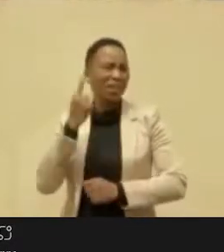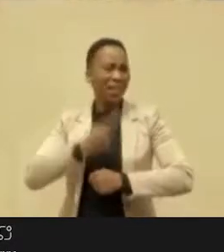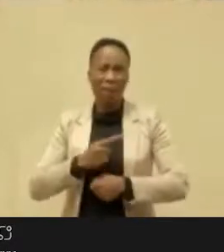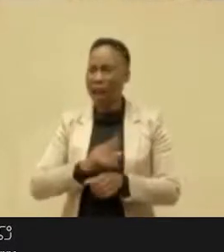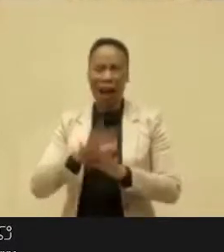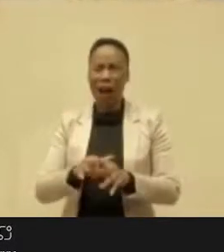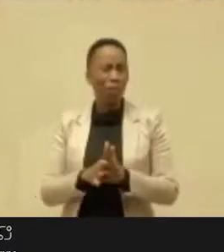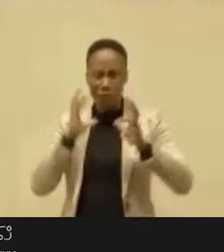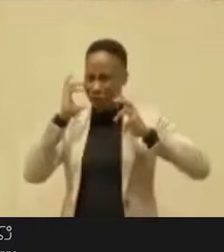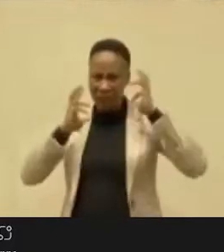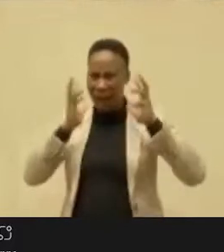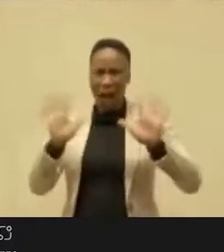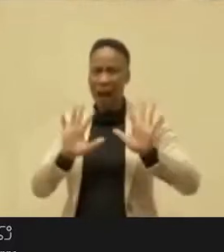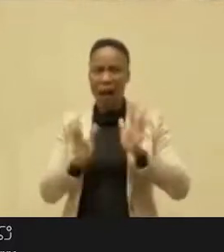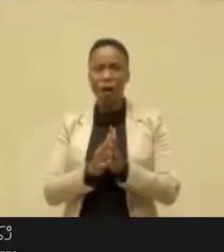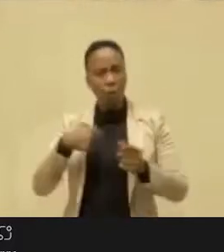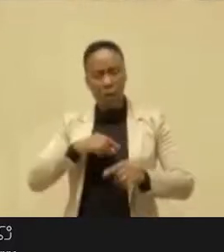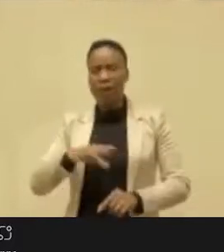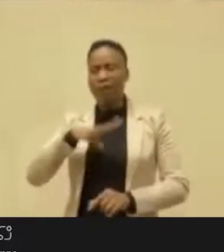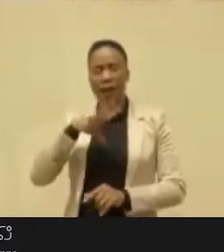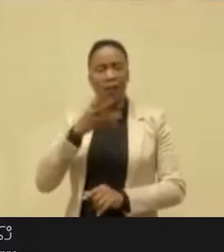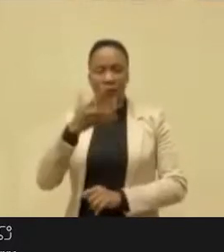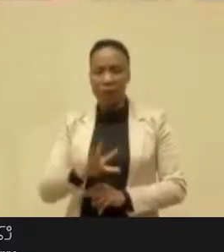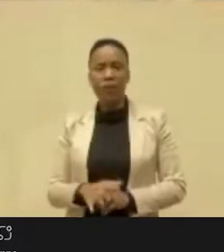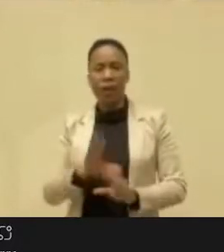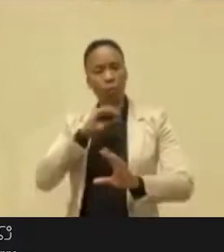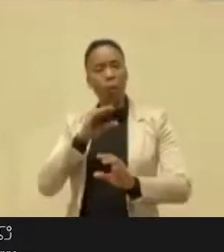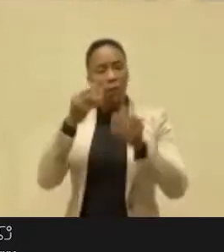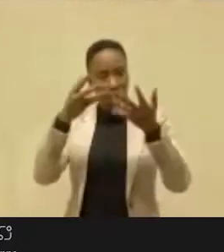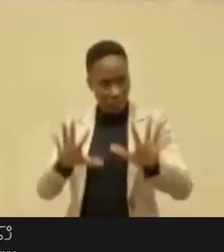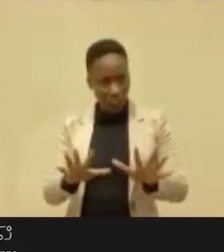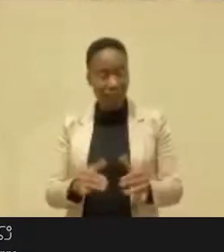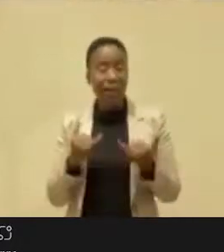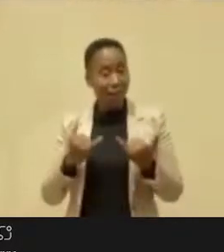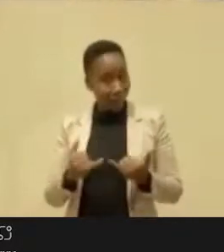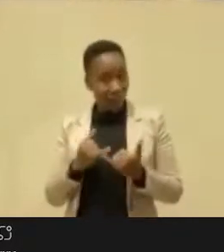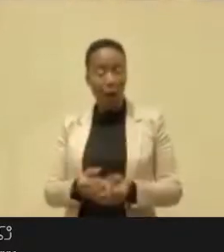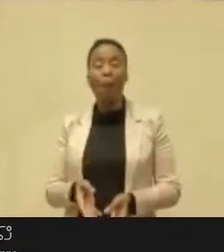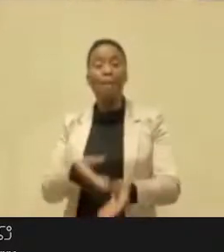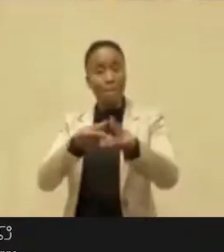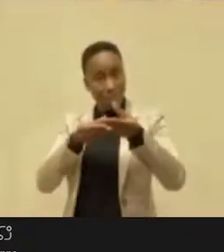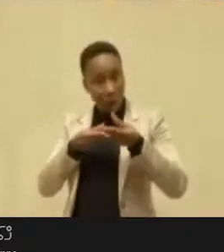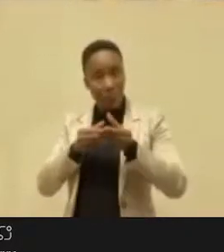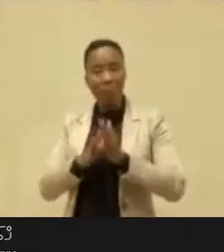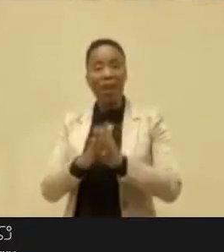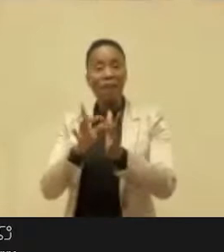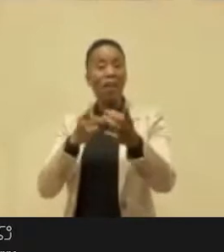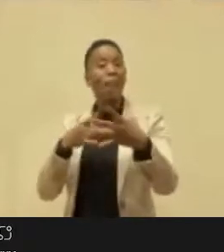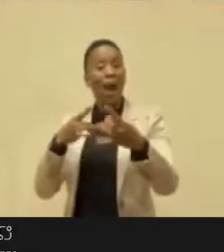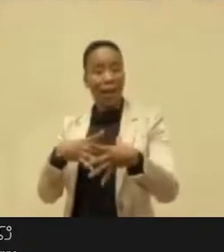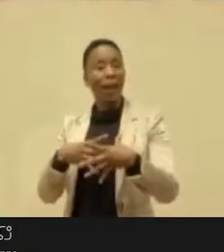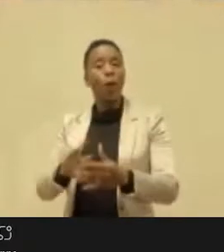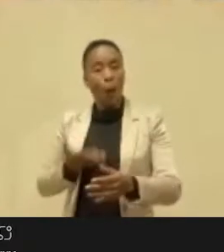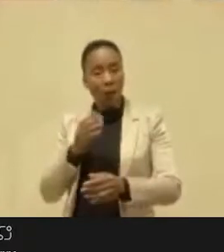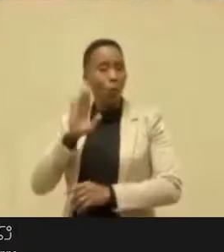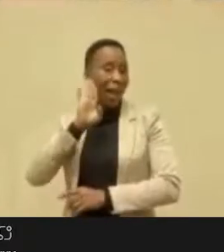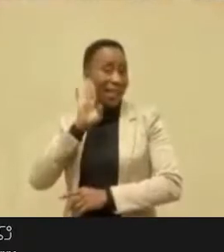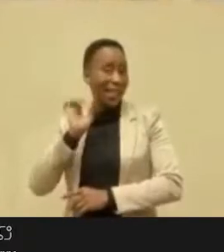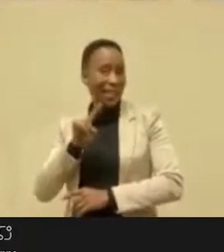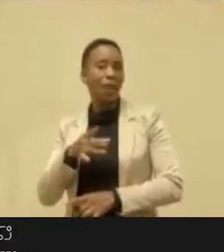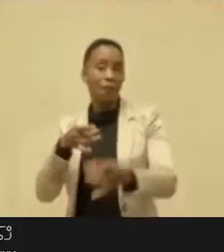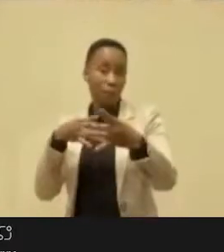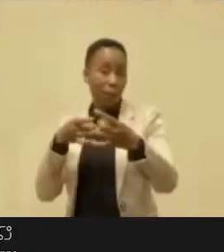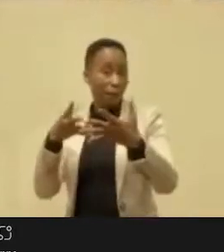mccarran just fine so we have spoken now we are getting feedback and we want to listen to that feedback thank you